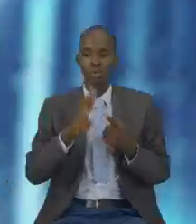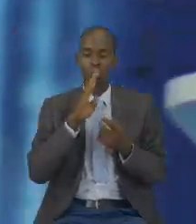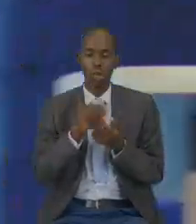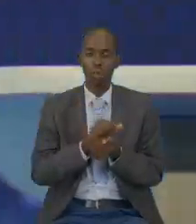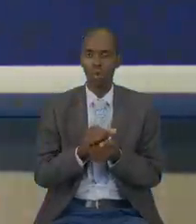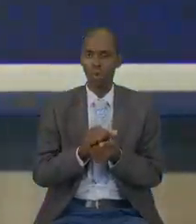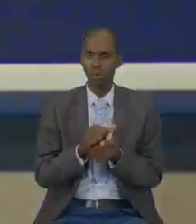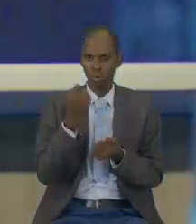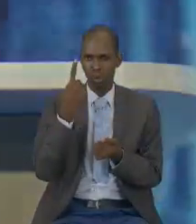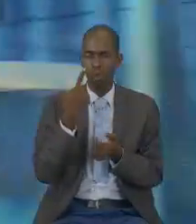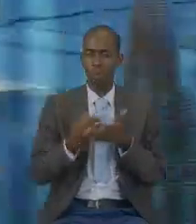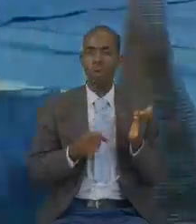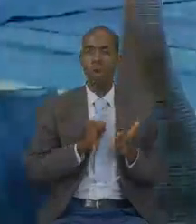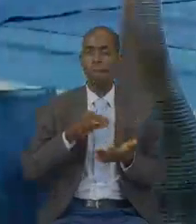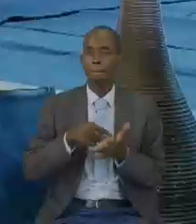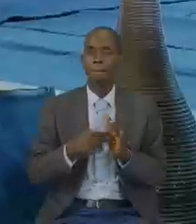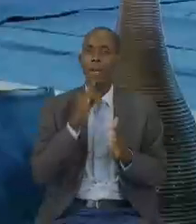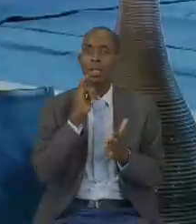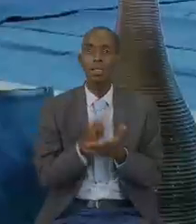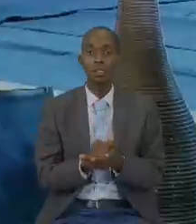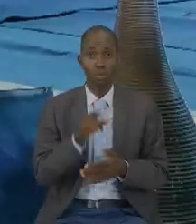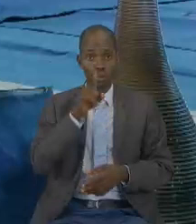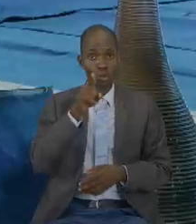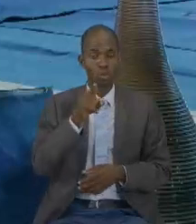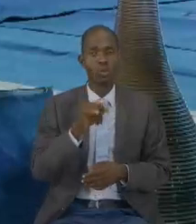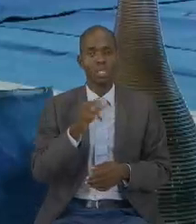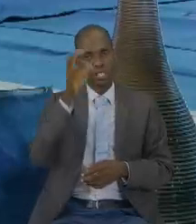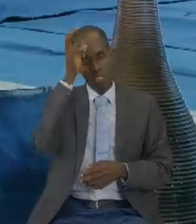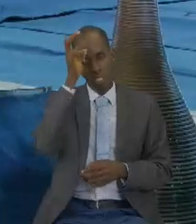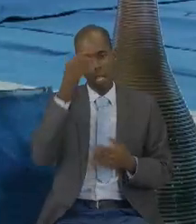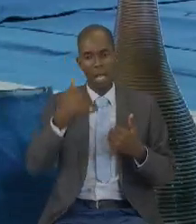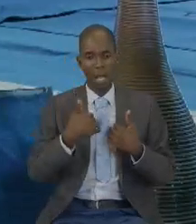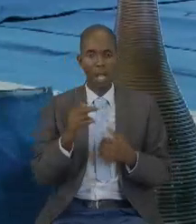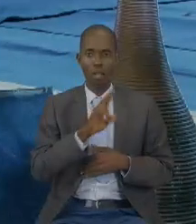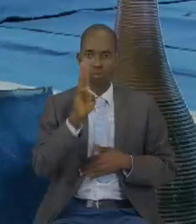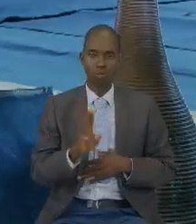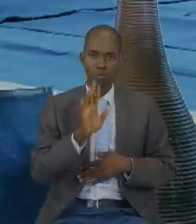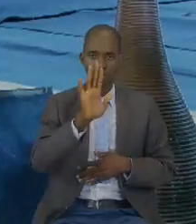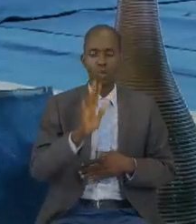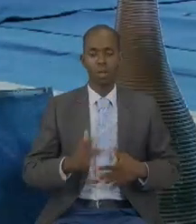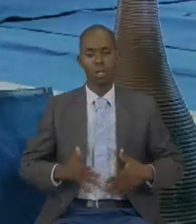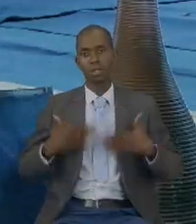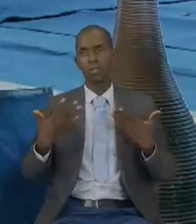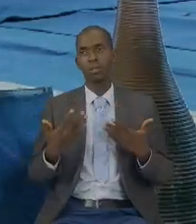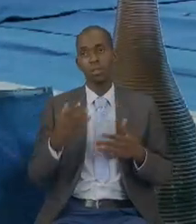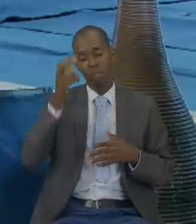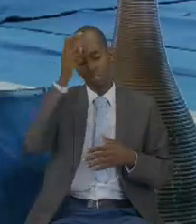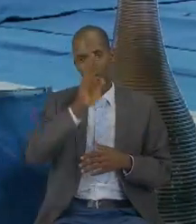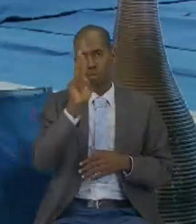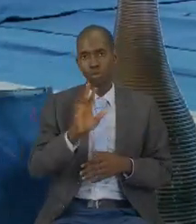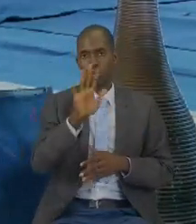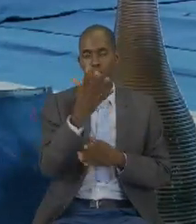saying is, you, Satan had used your hand, Satan had used your eyes,